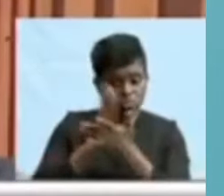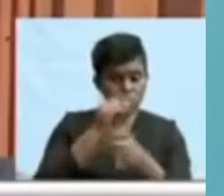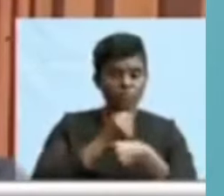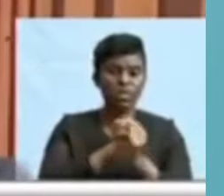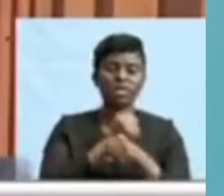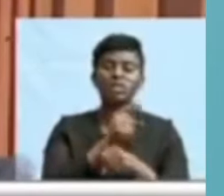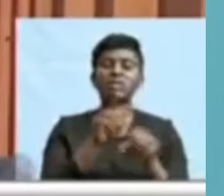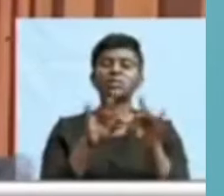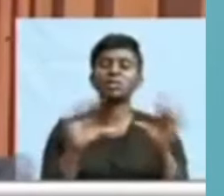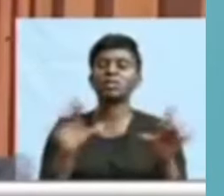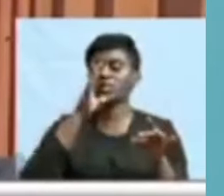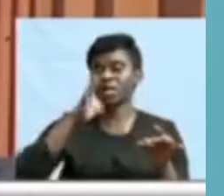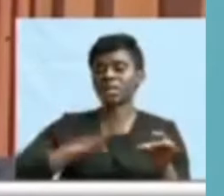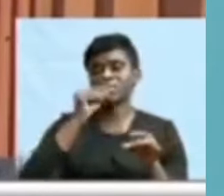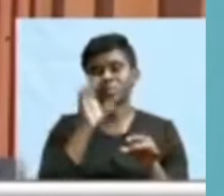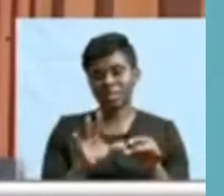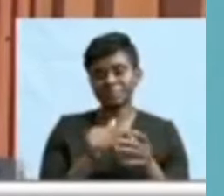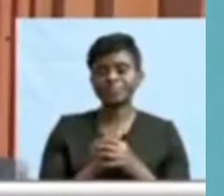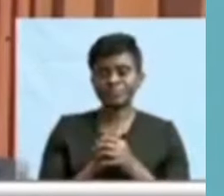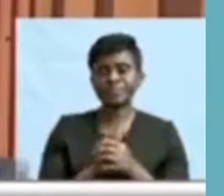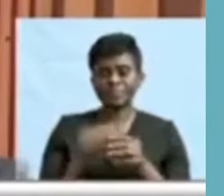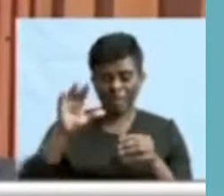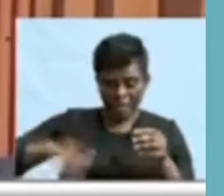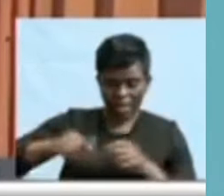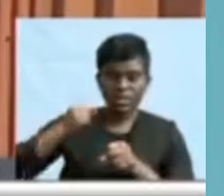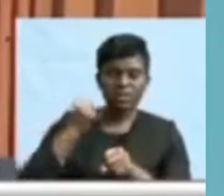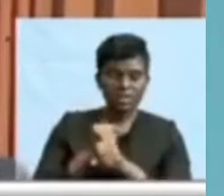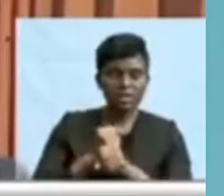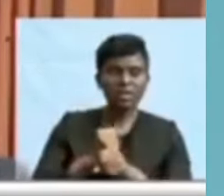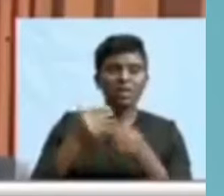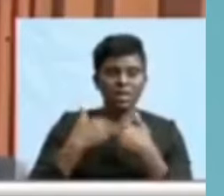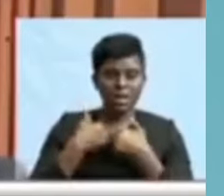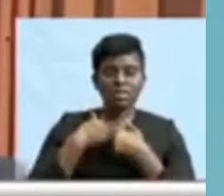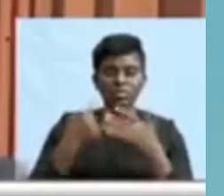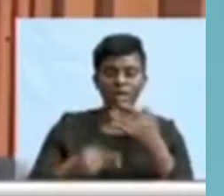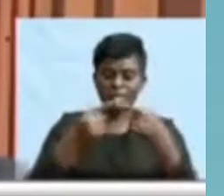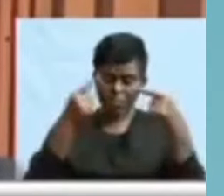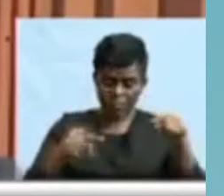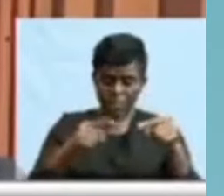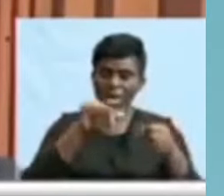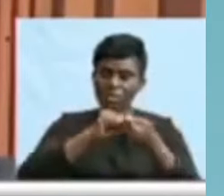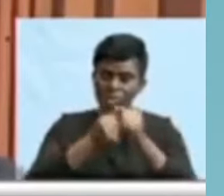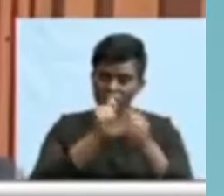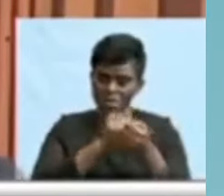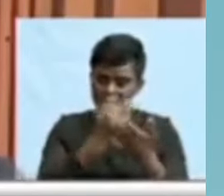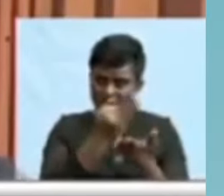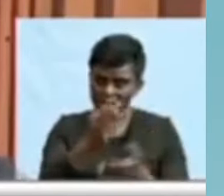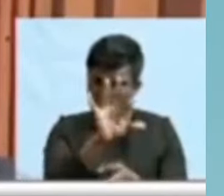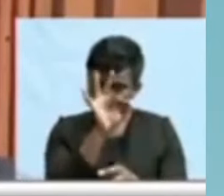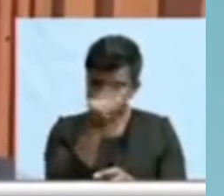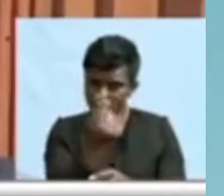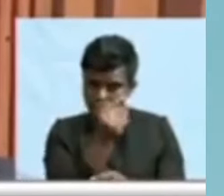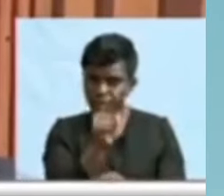land. Madam Speaker, last year, there was an element of fertilizer, single-sourcing